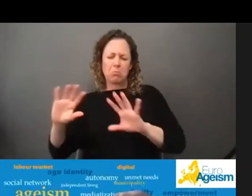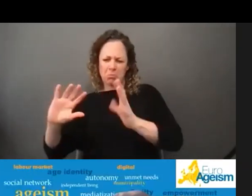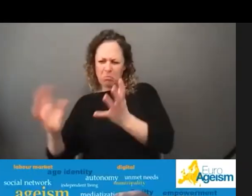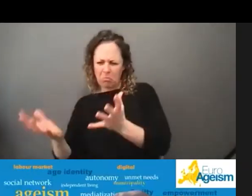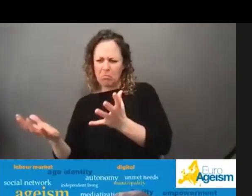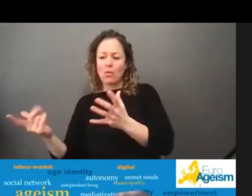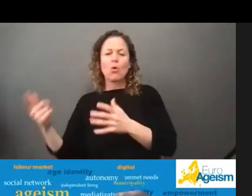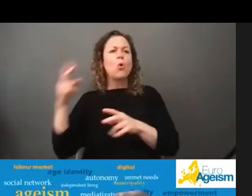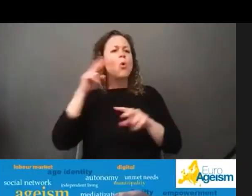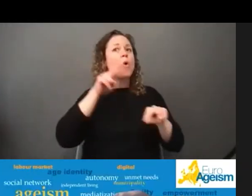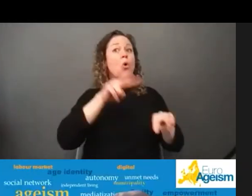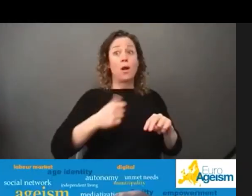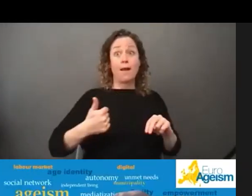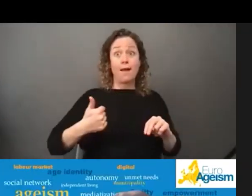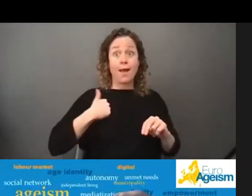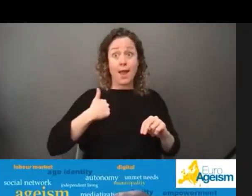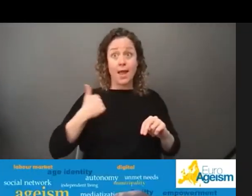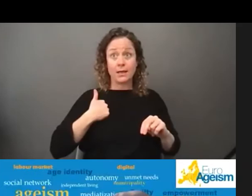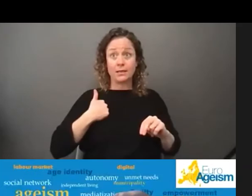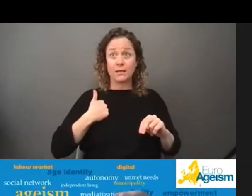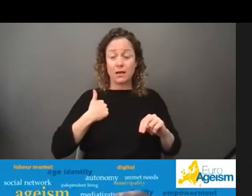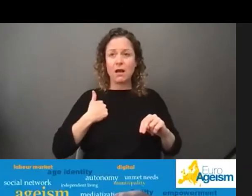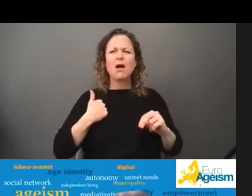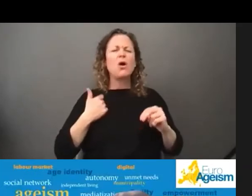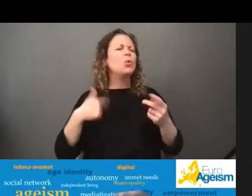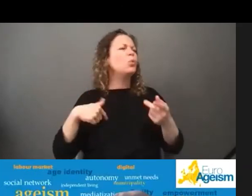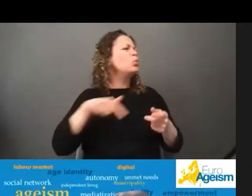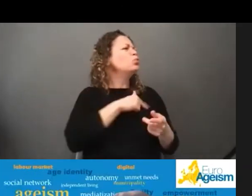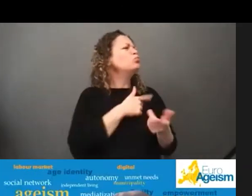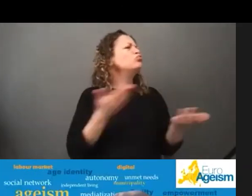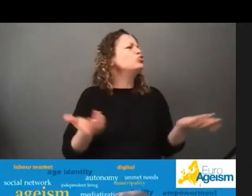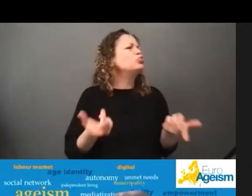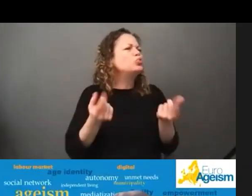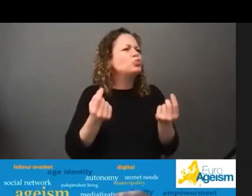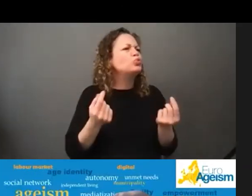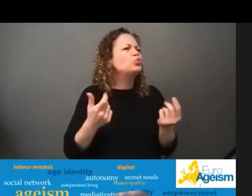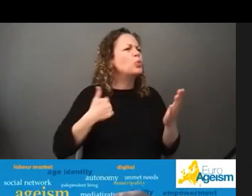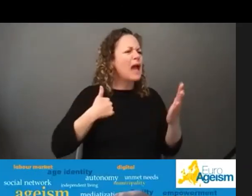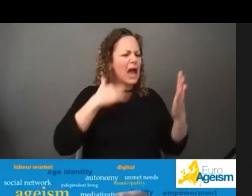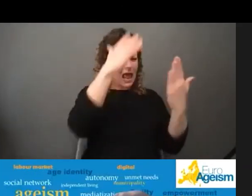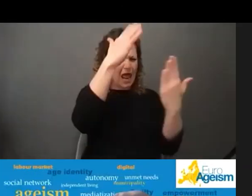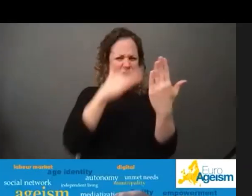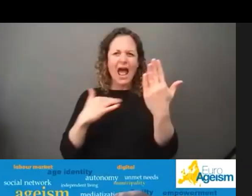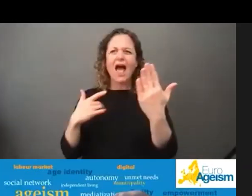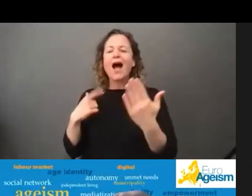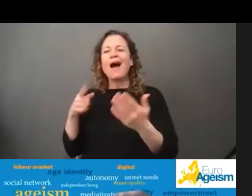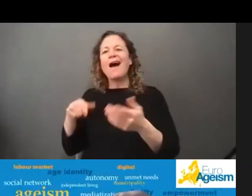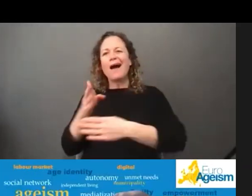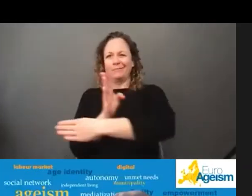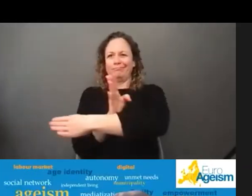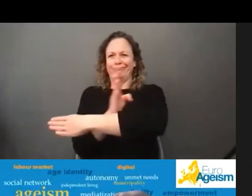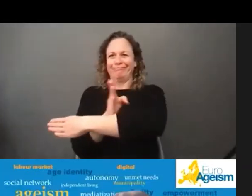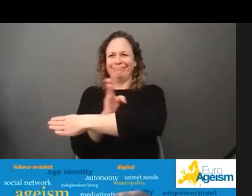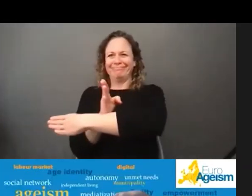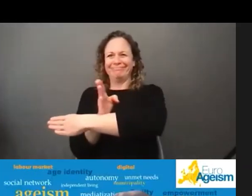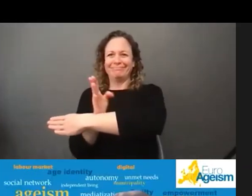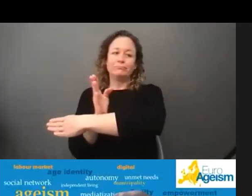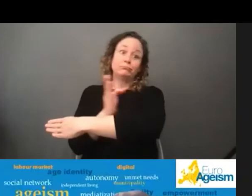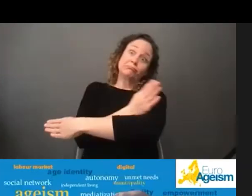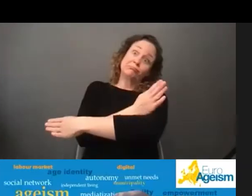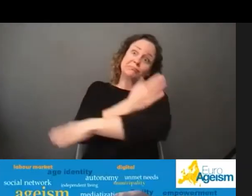submission. When we look at what we've been doing so far, we're actually not too bad. We're in the middle of the pack. So we have a Accessibility Act that was created